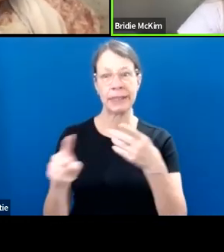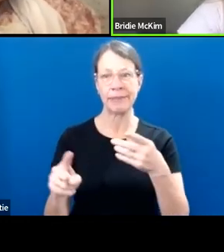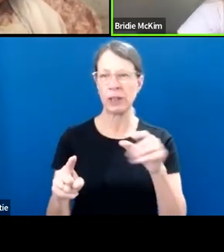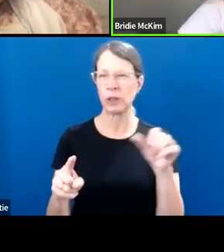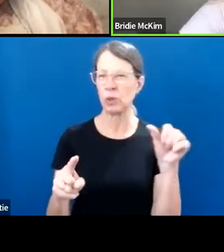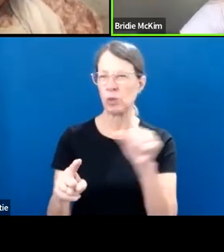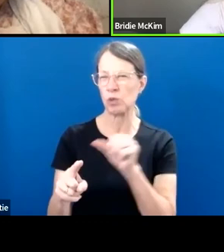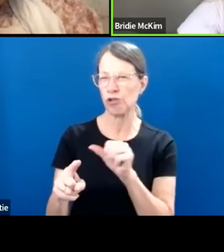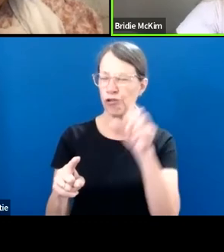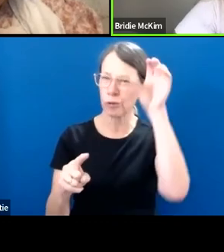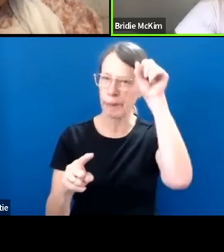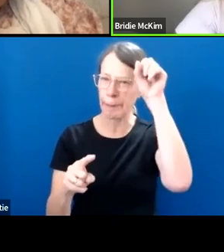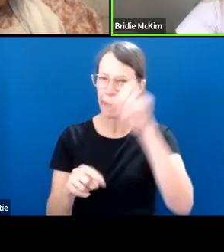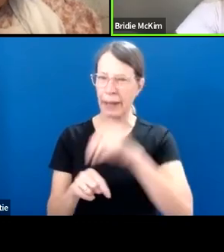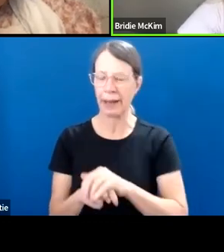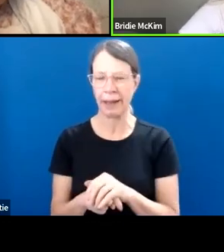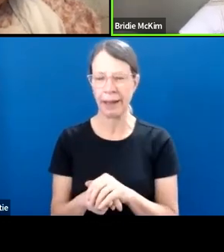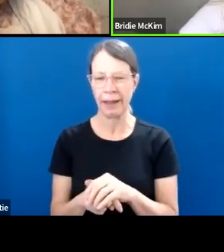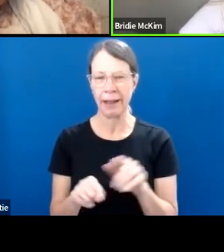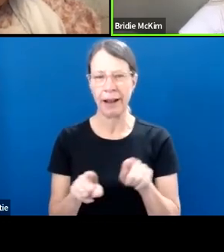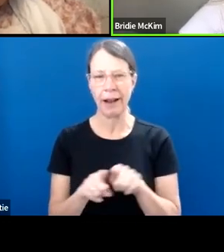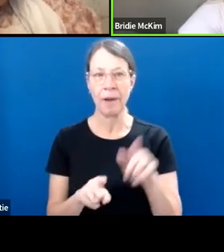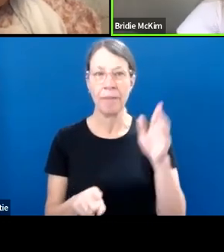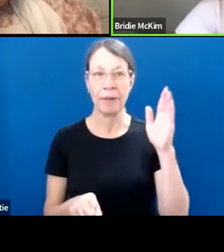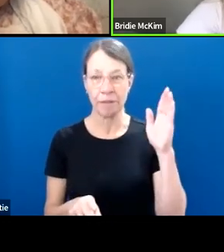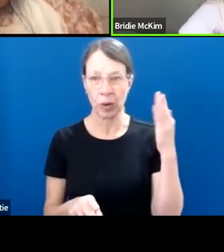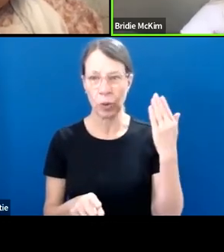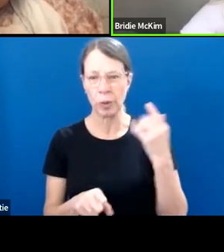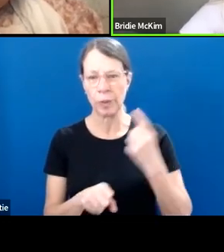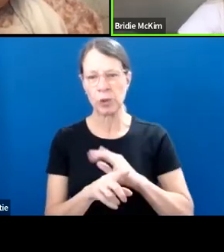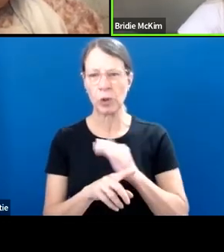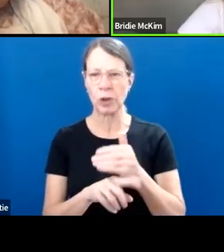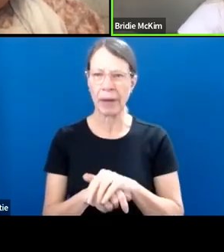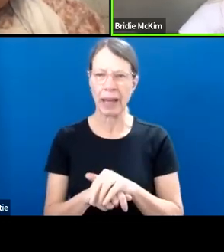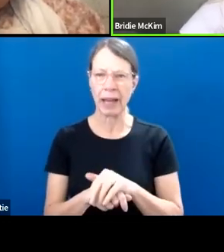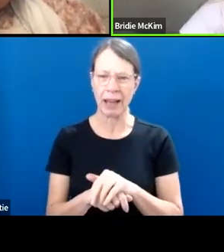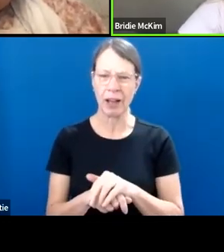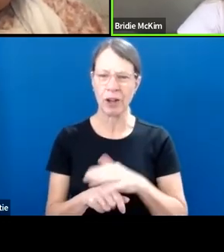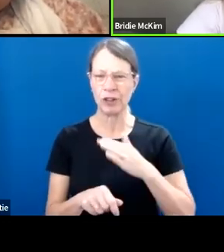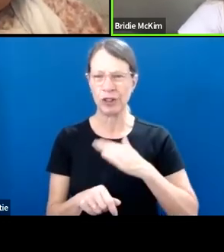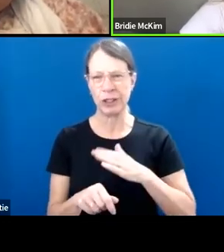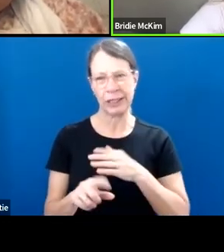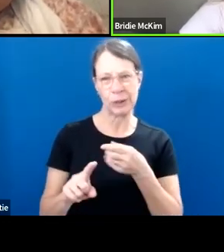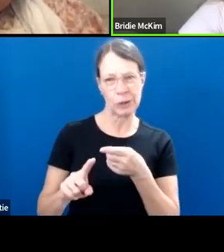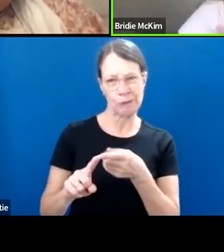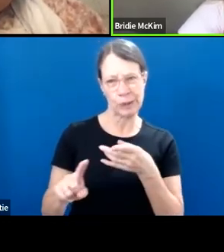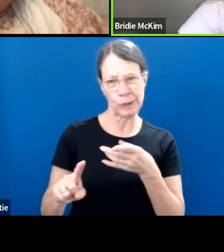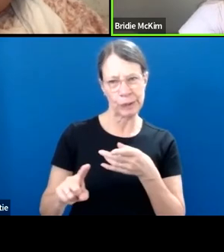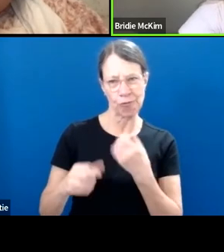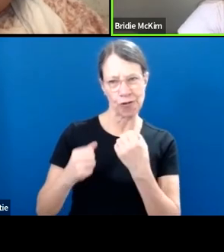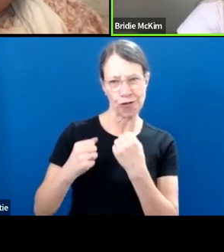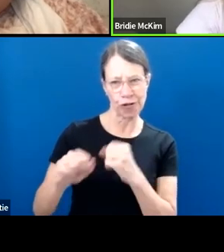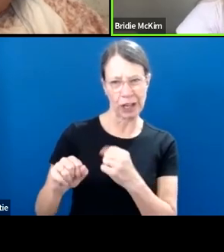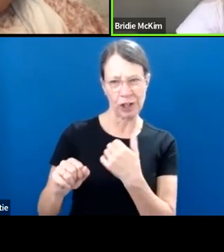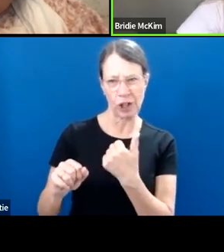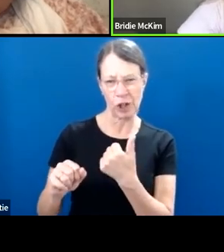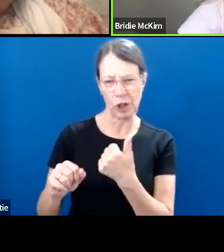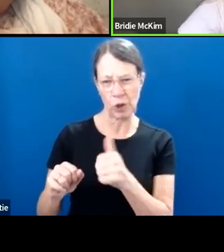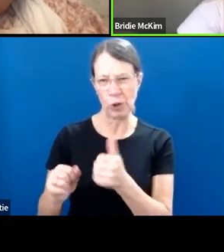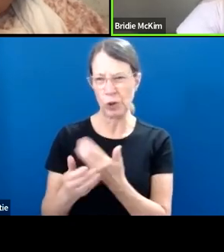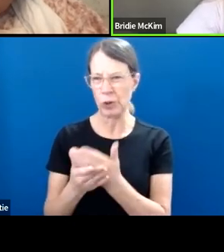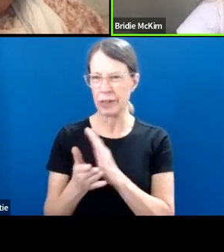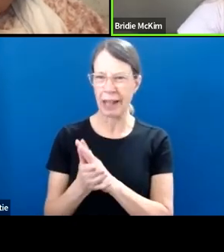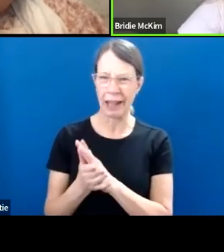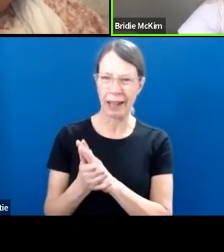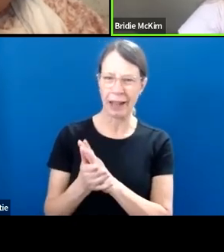about these big conversations, you've got to be really nuanced and kind of got to be strategic and open to the way